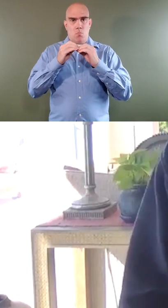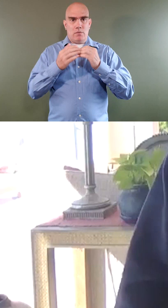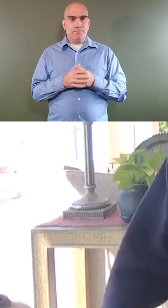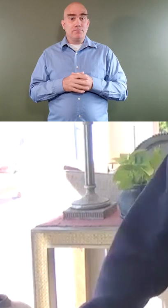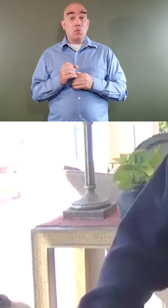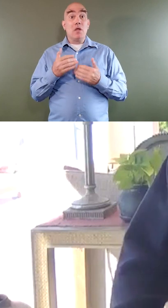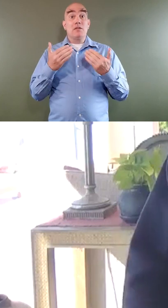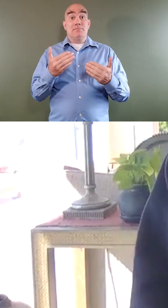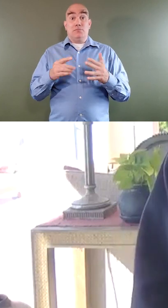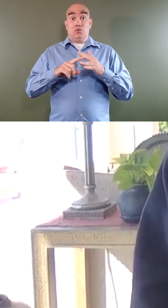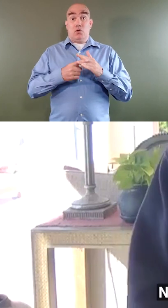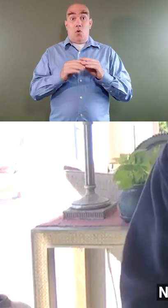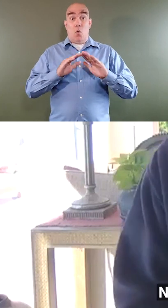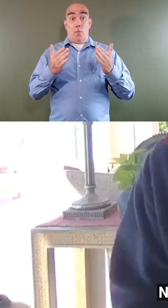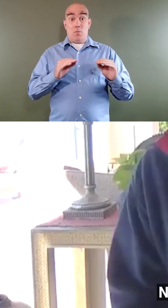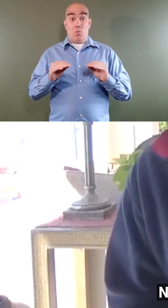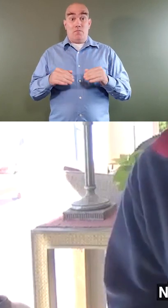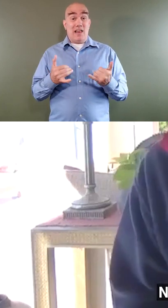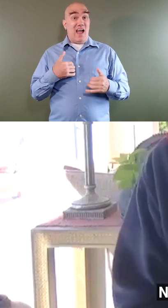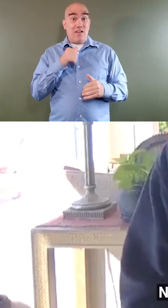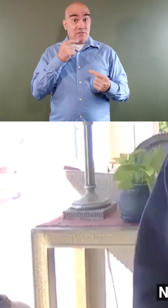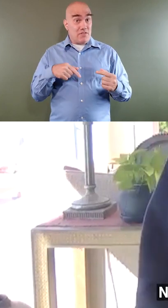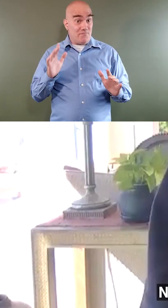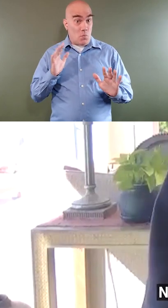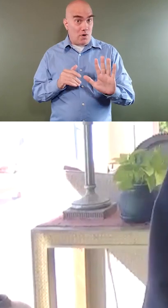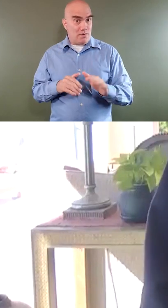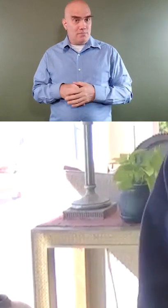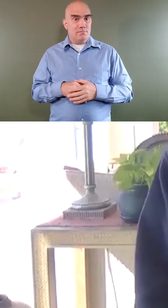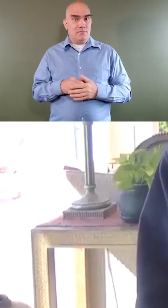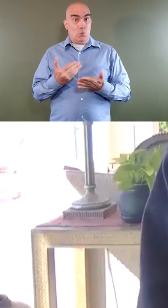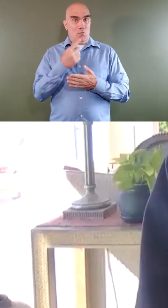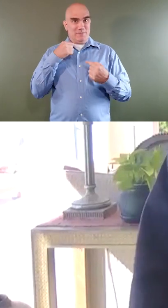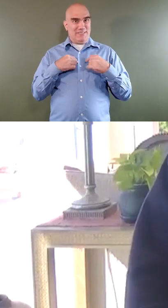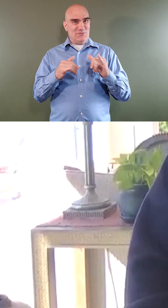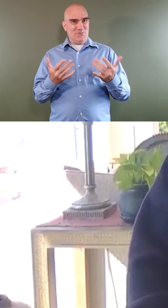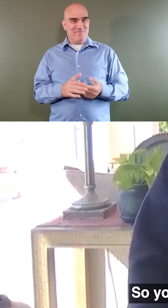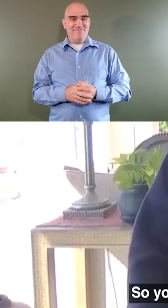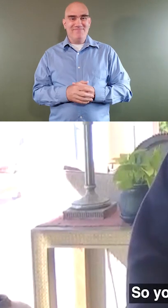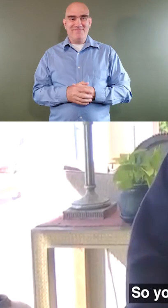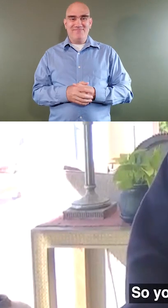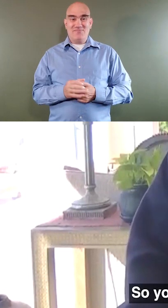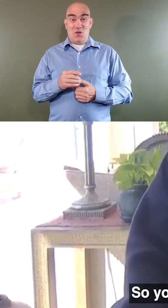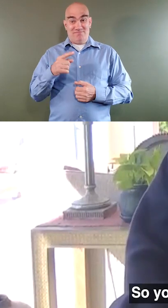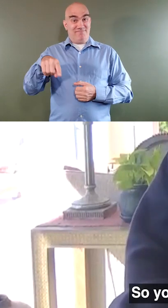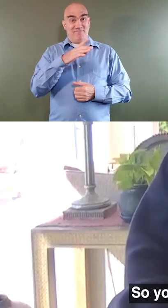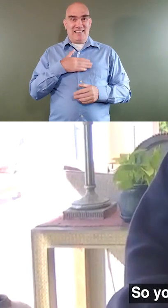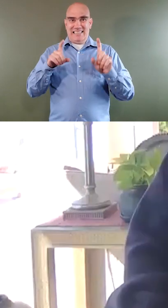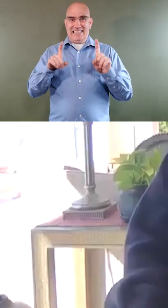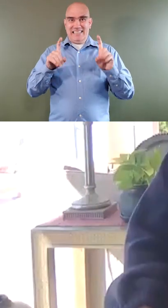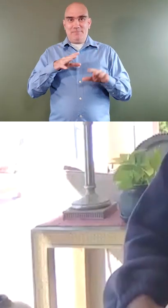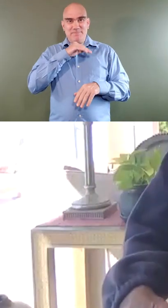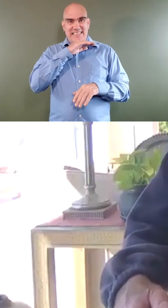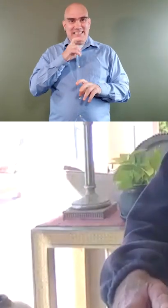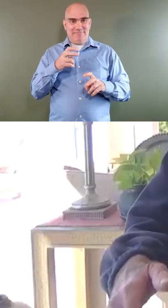the opening move. Now, I haven't done this before. This is new for me too. So you guys are going to be guinea pigs.